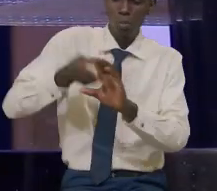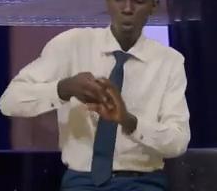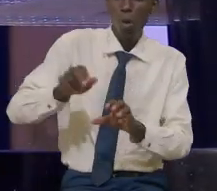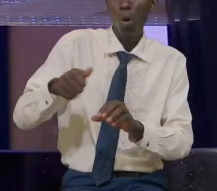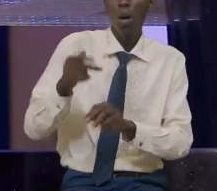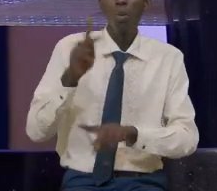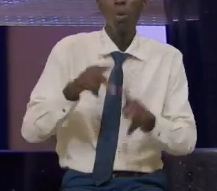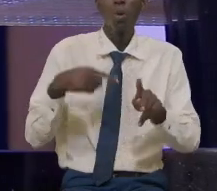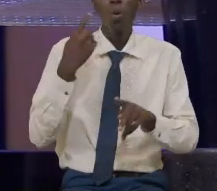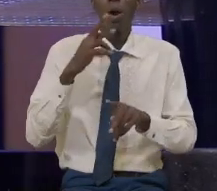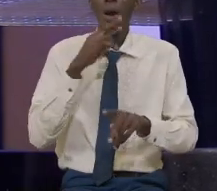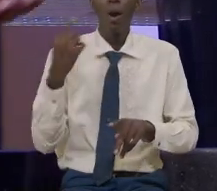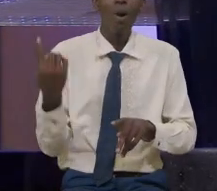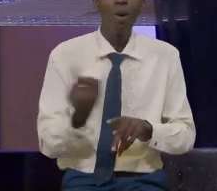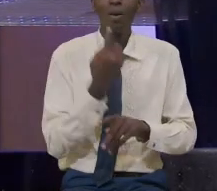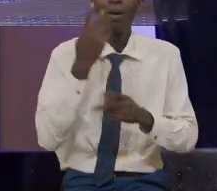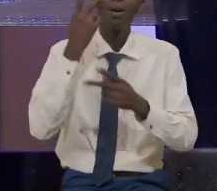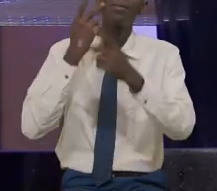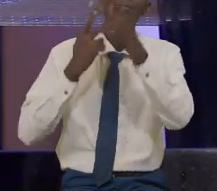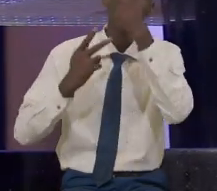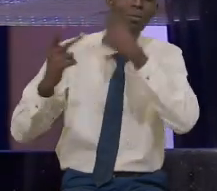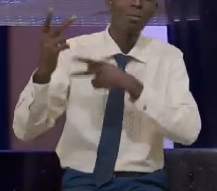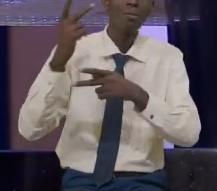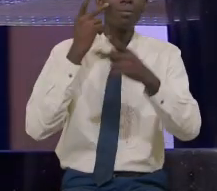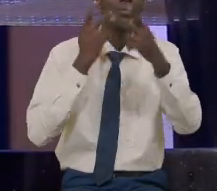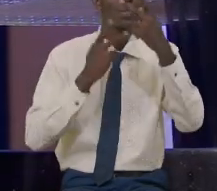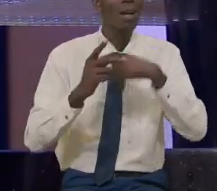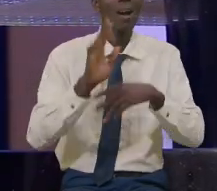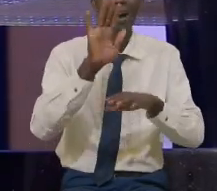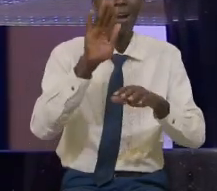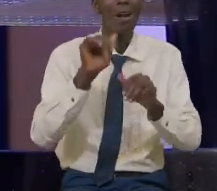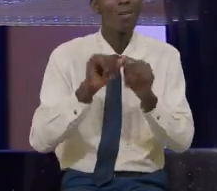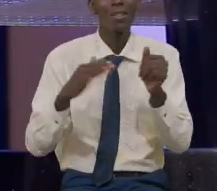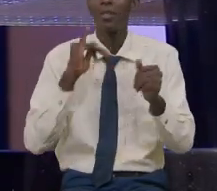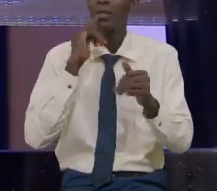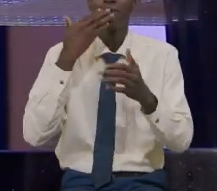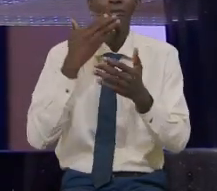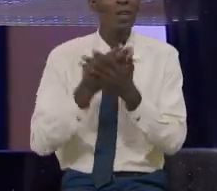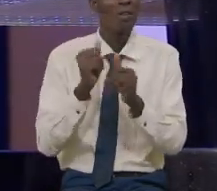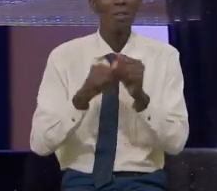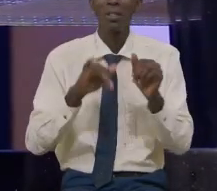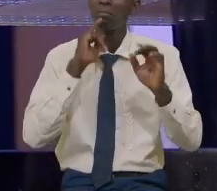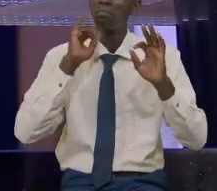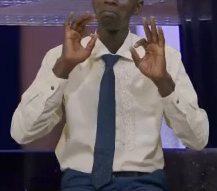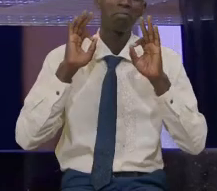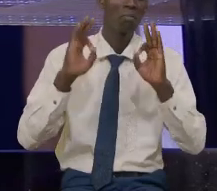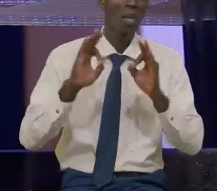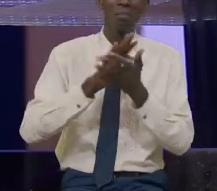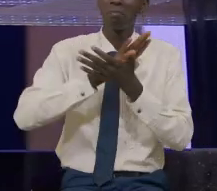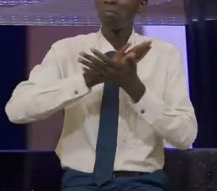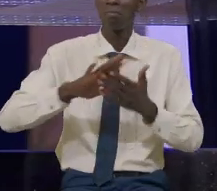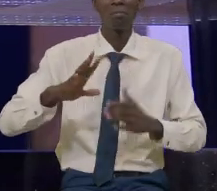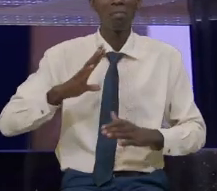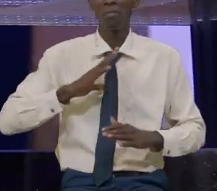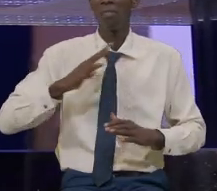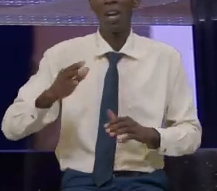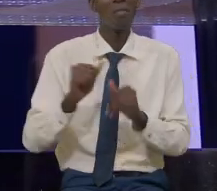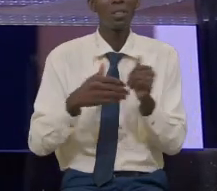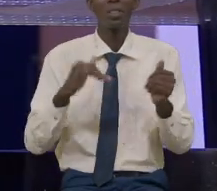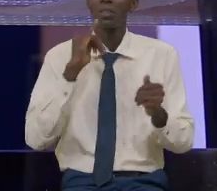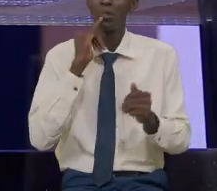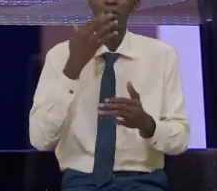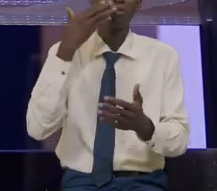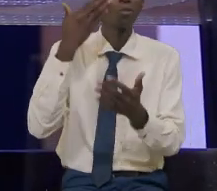are always prophesying, everything is good, everything is all right, and everything is going well?